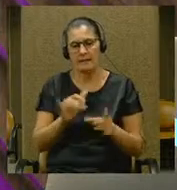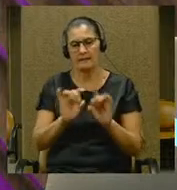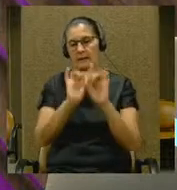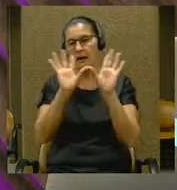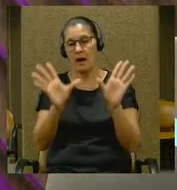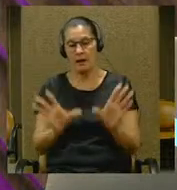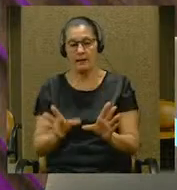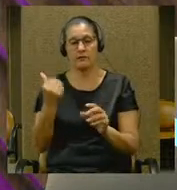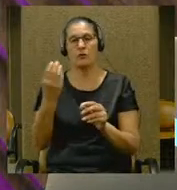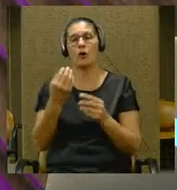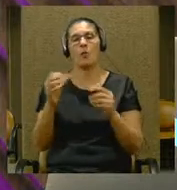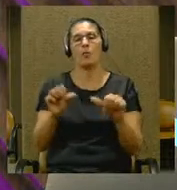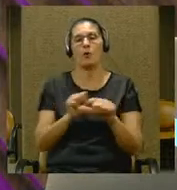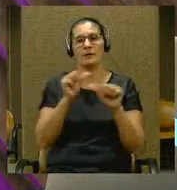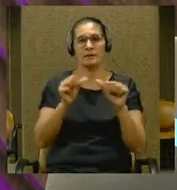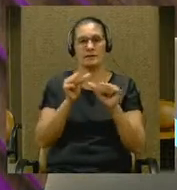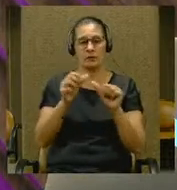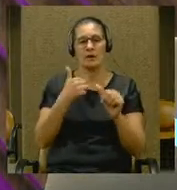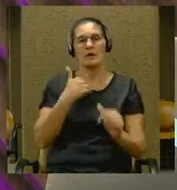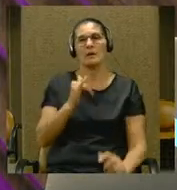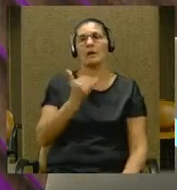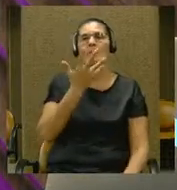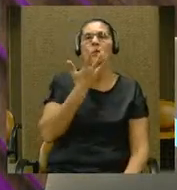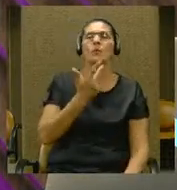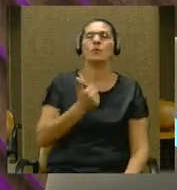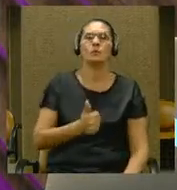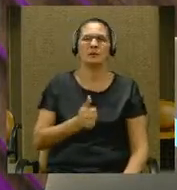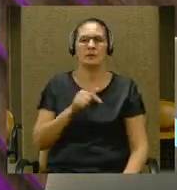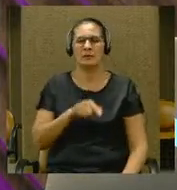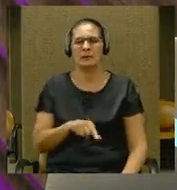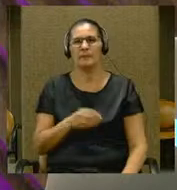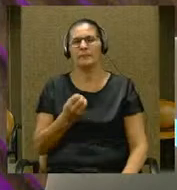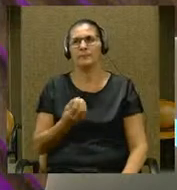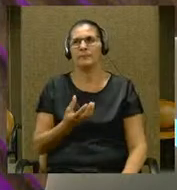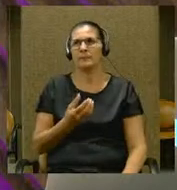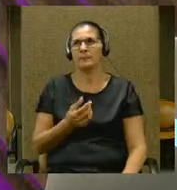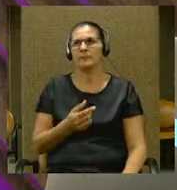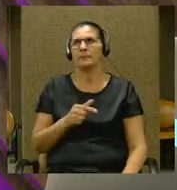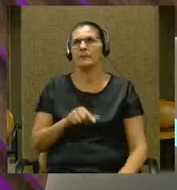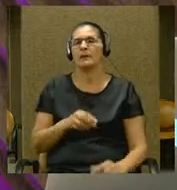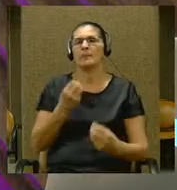good presentations and very clear presentations like Kilmer.